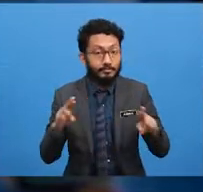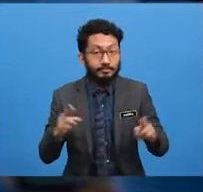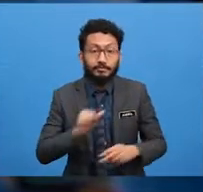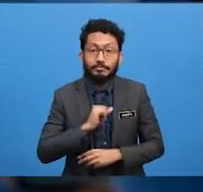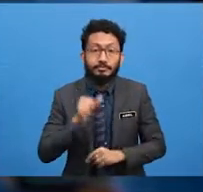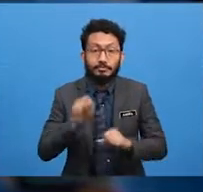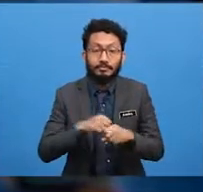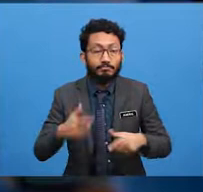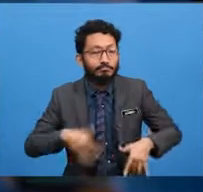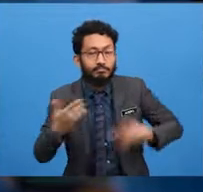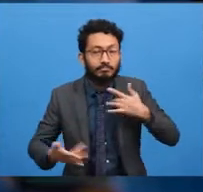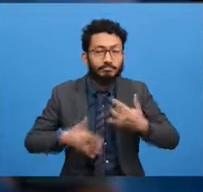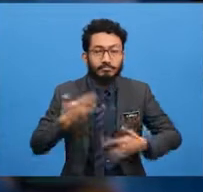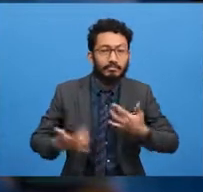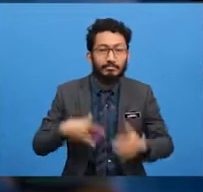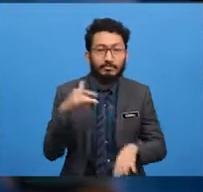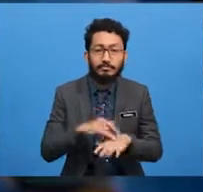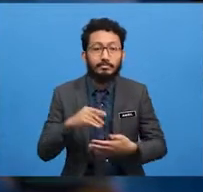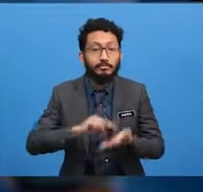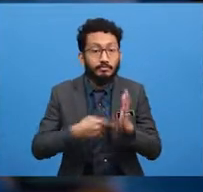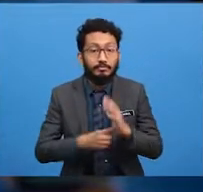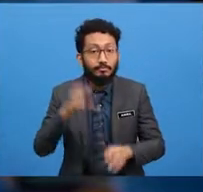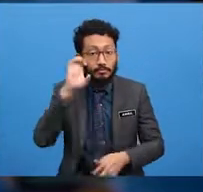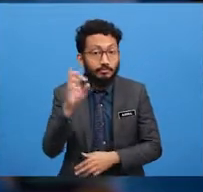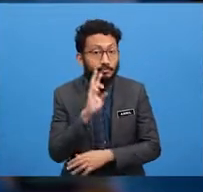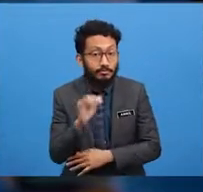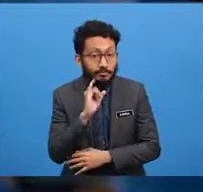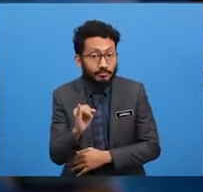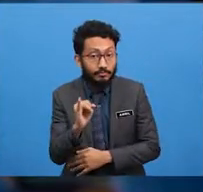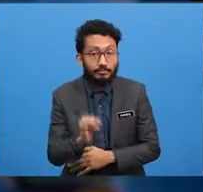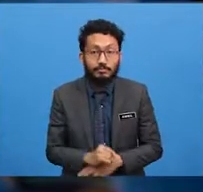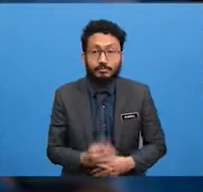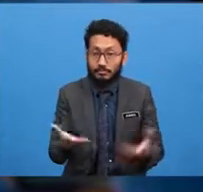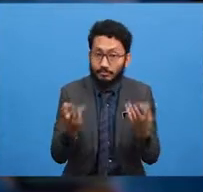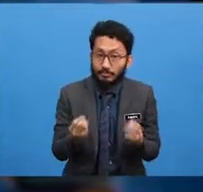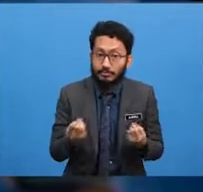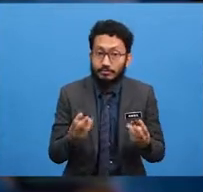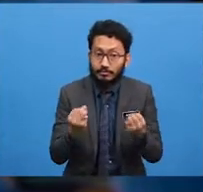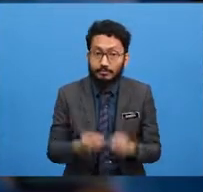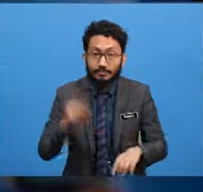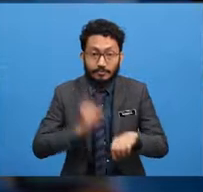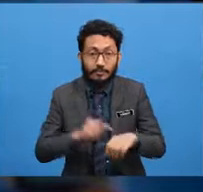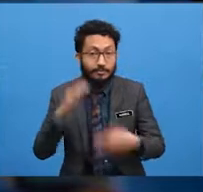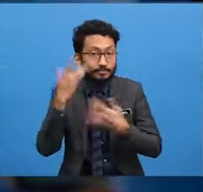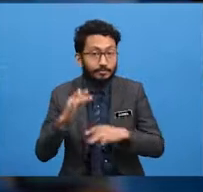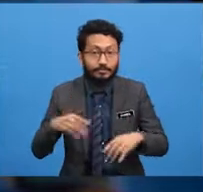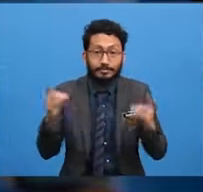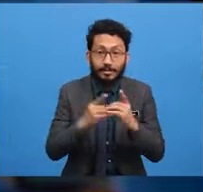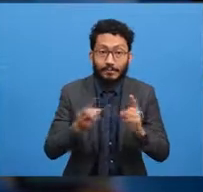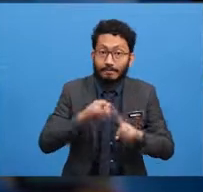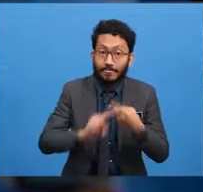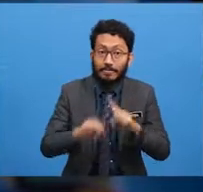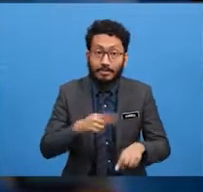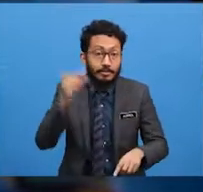excited." That means he is also eager and can't wait to meet his friend Andrew. So